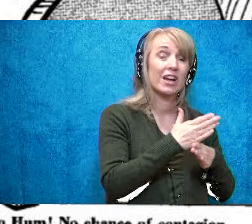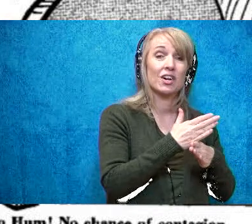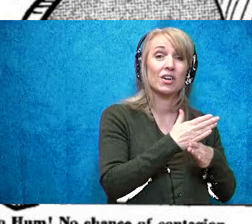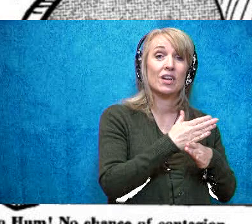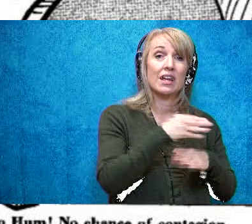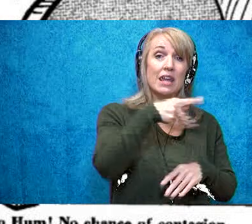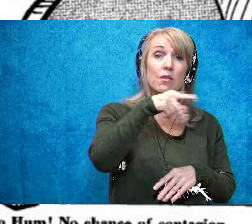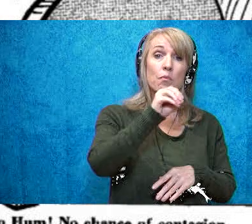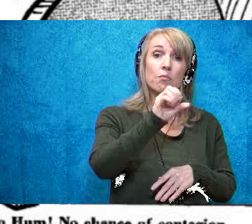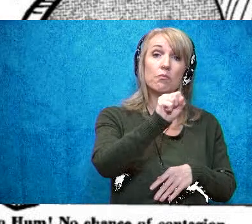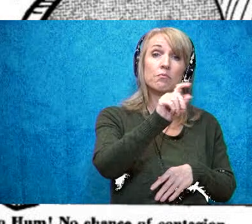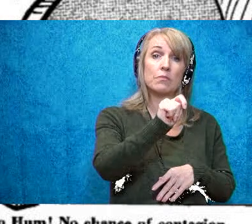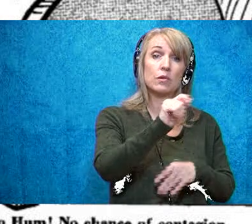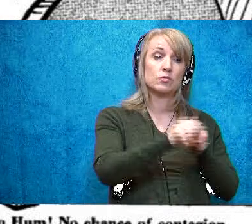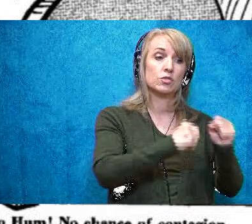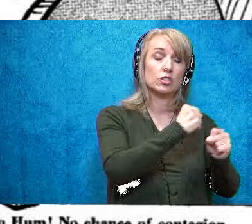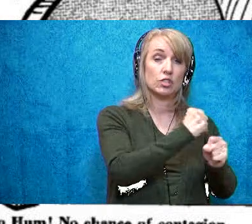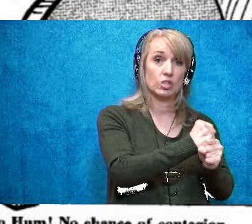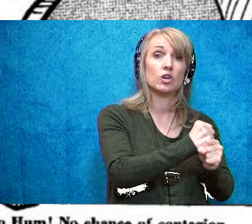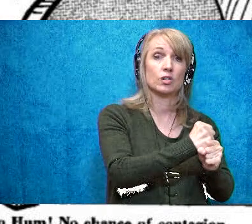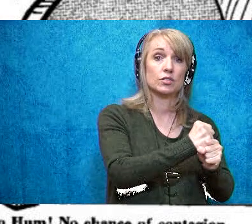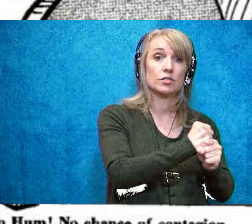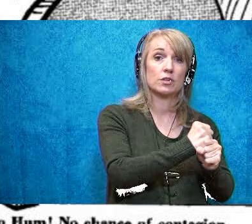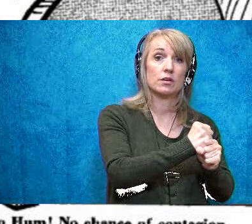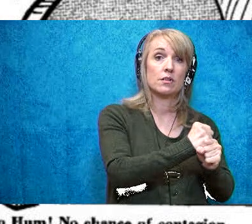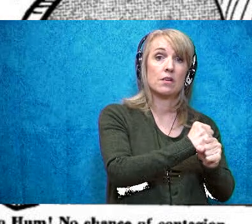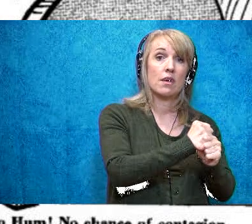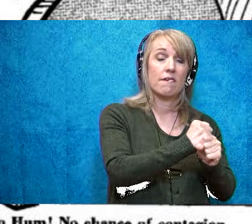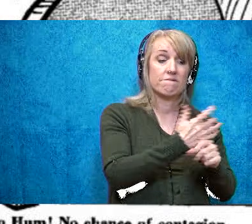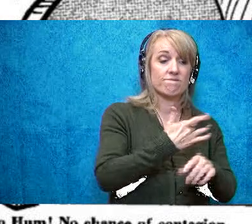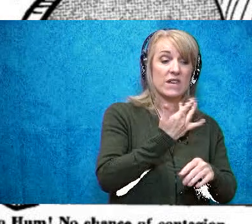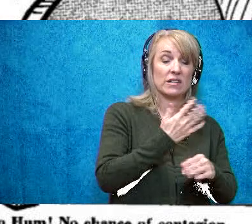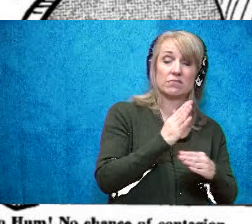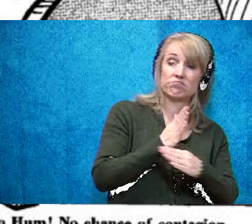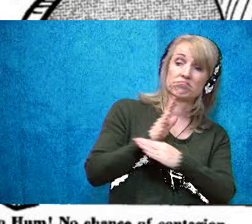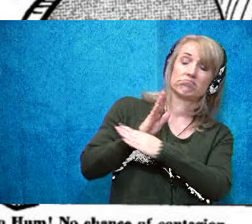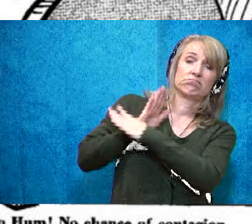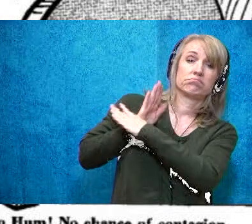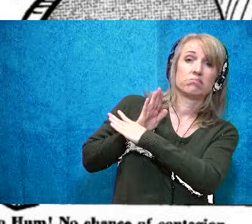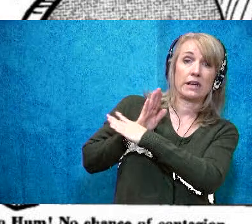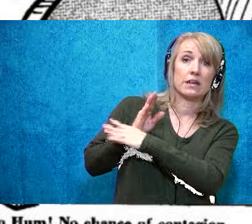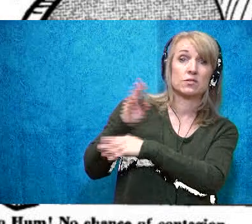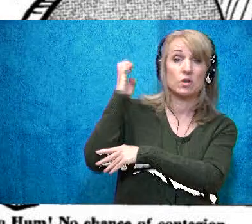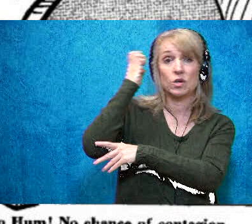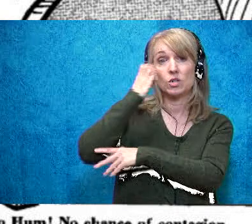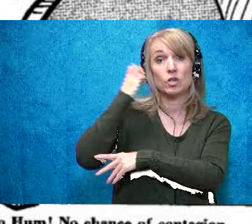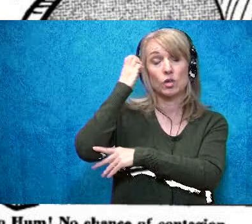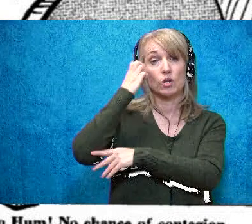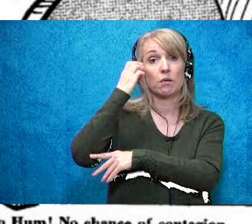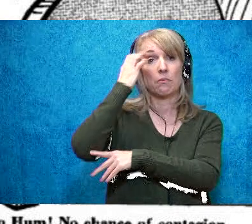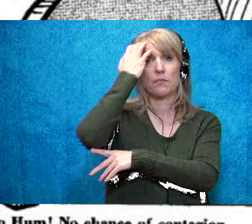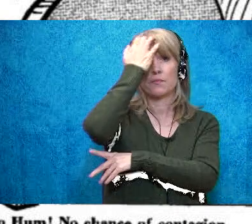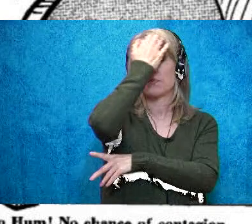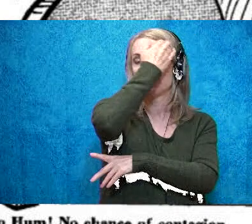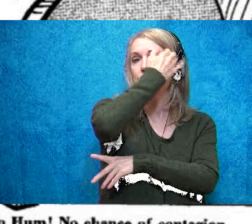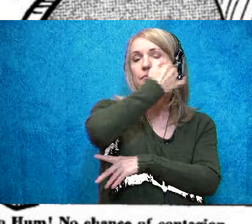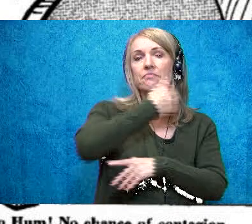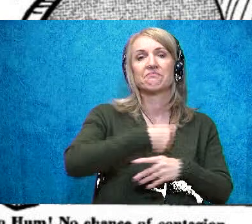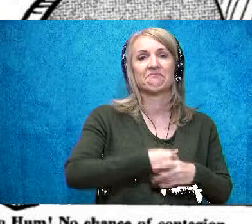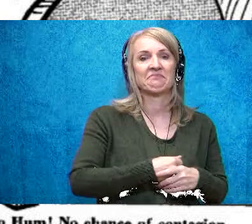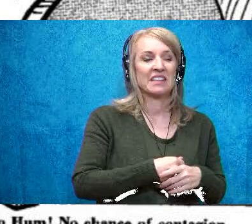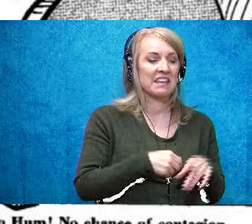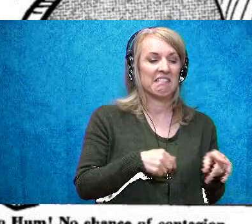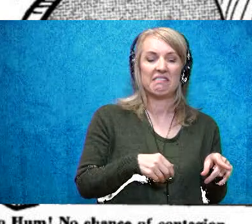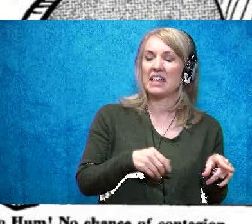of apathy toward Europe. Not to mention the rest of the wretchedly quarrelsome world that bordered on